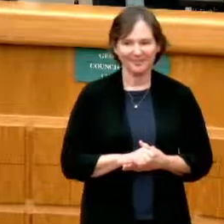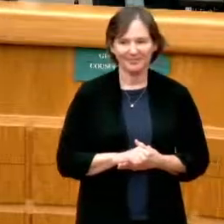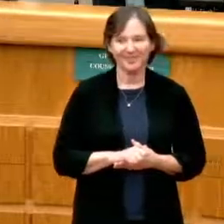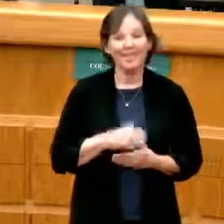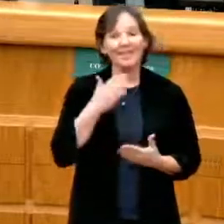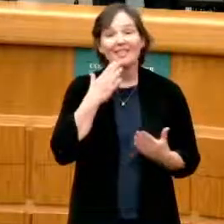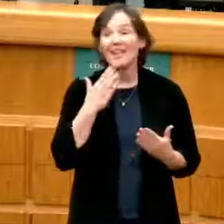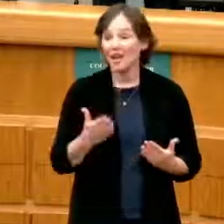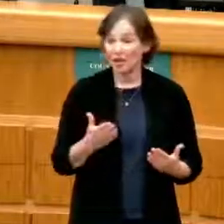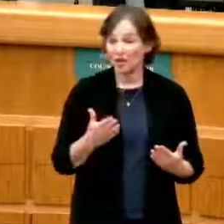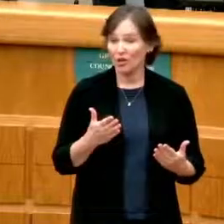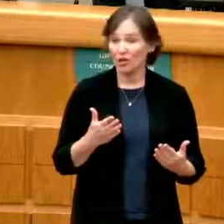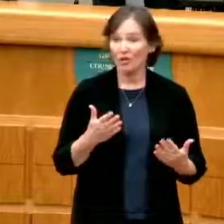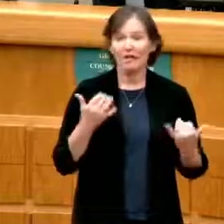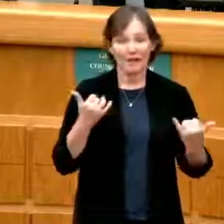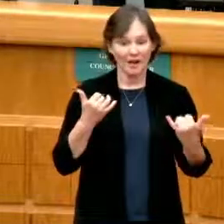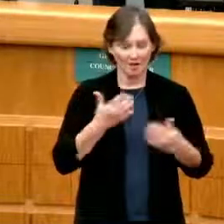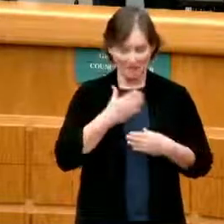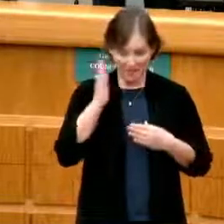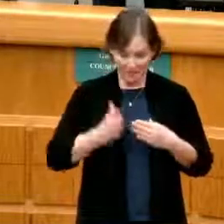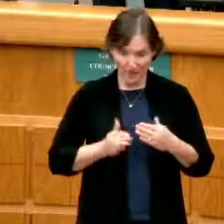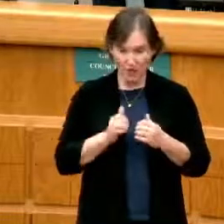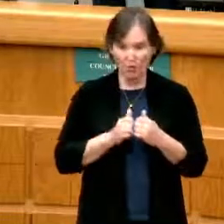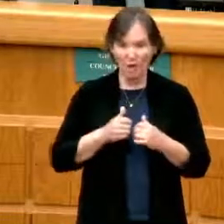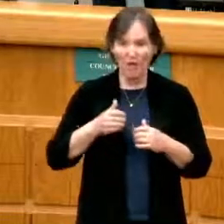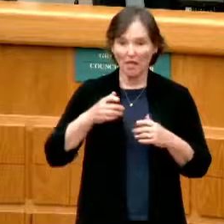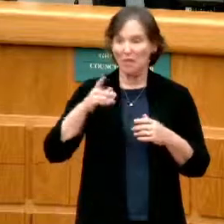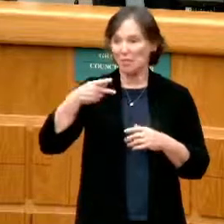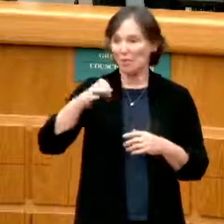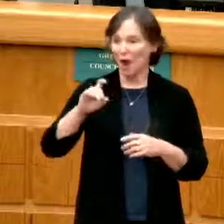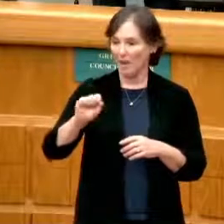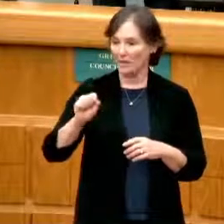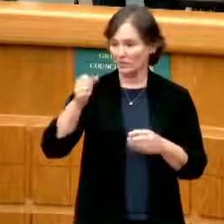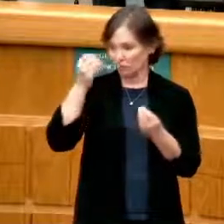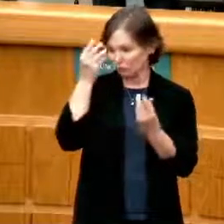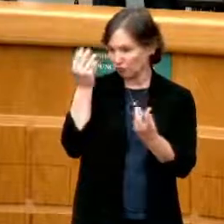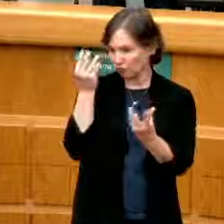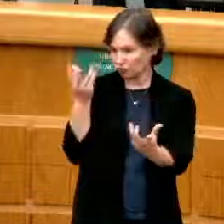Thank you. And this concludes our briefing for the afternoon. We'll take questions now.